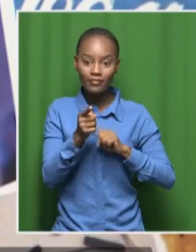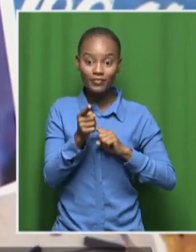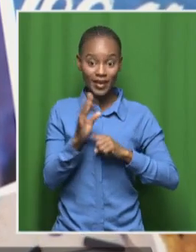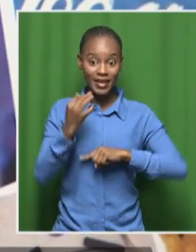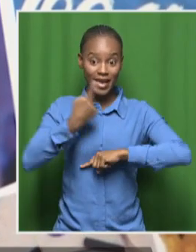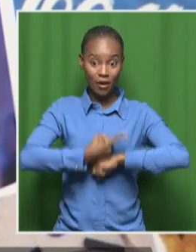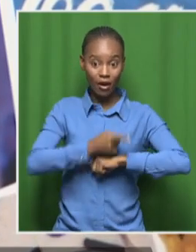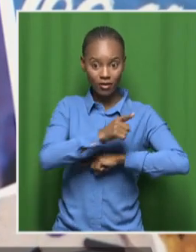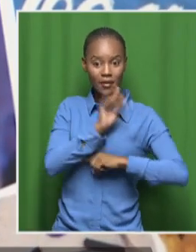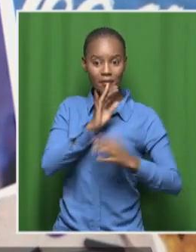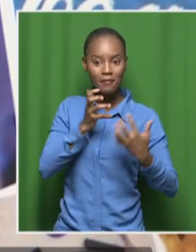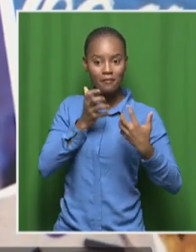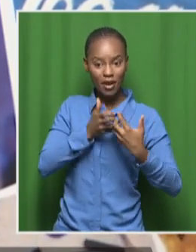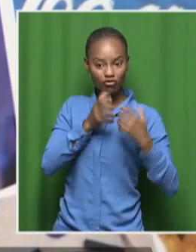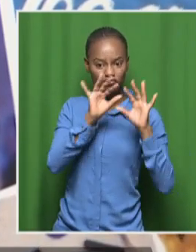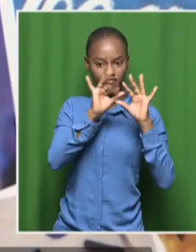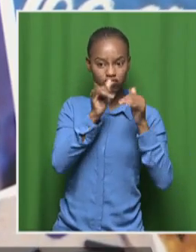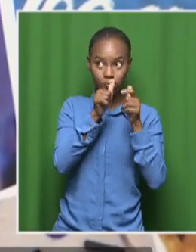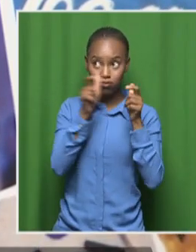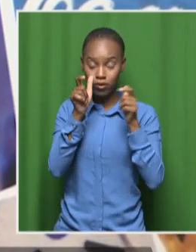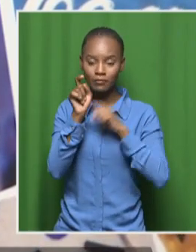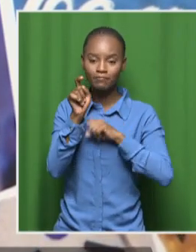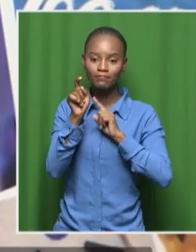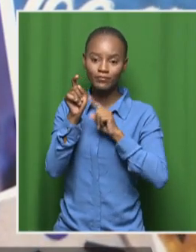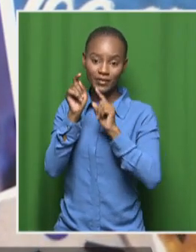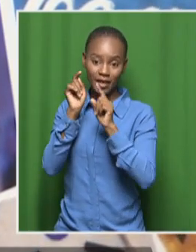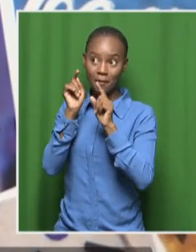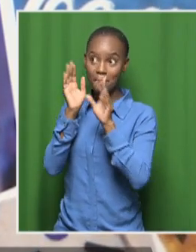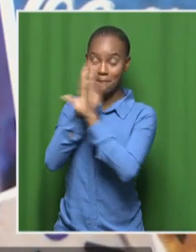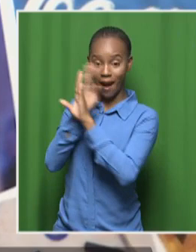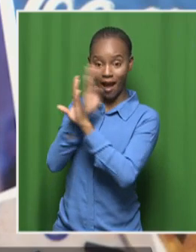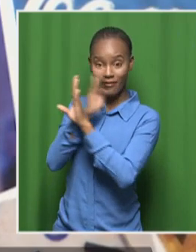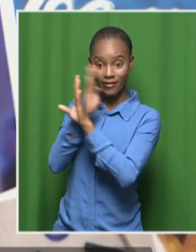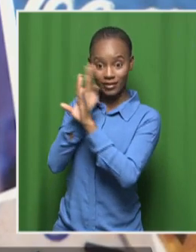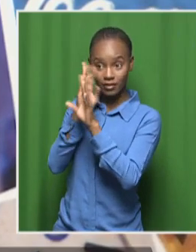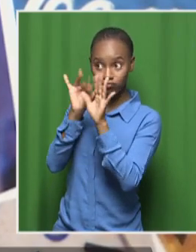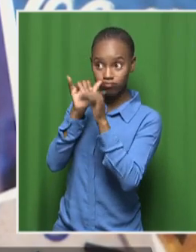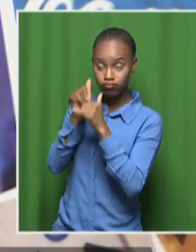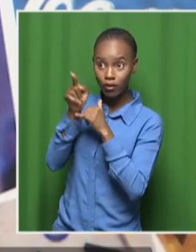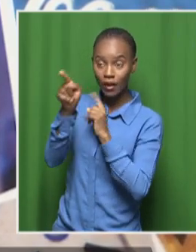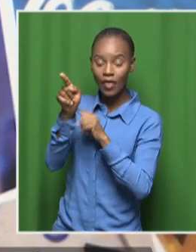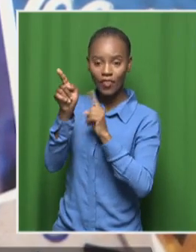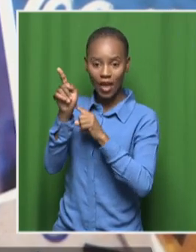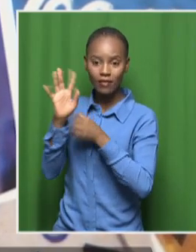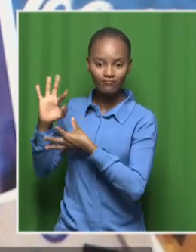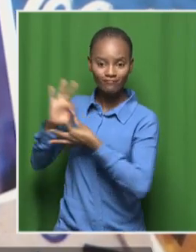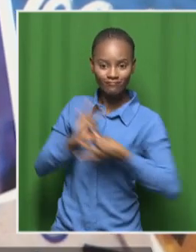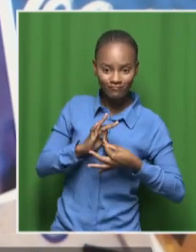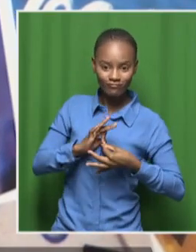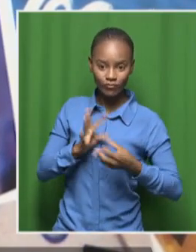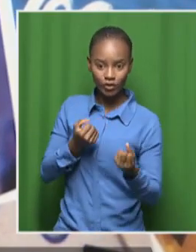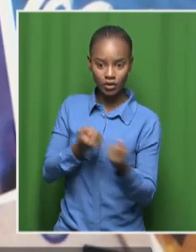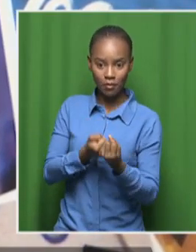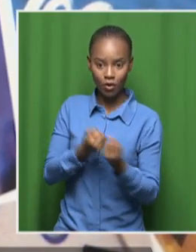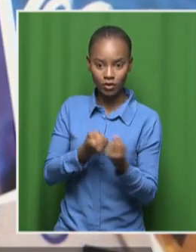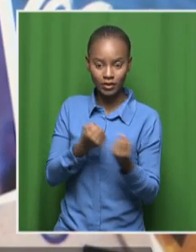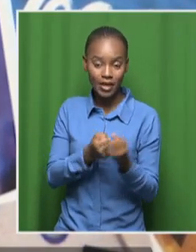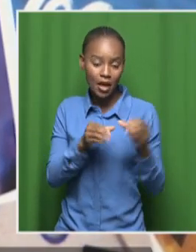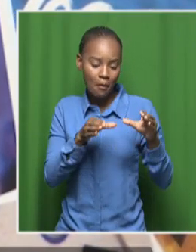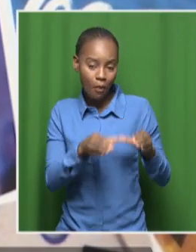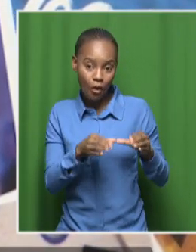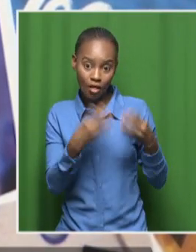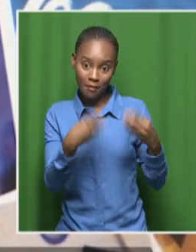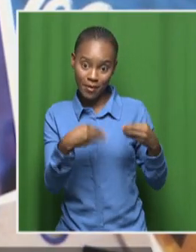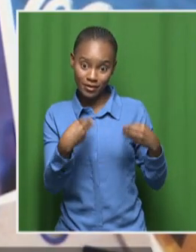we have private sector entities that are giving localization commitments. And those commitments will then benefit the small businesses,